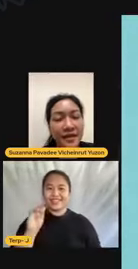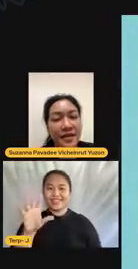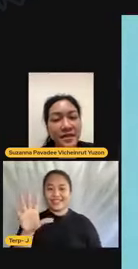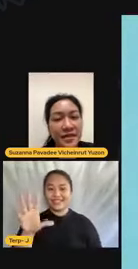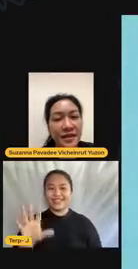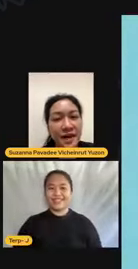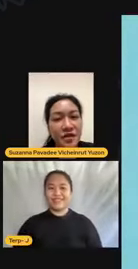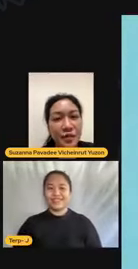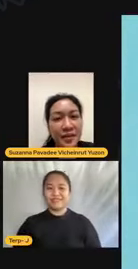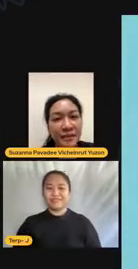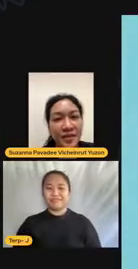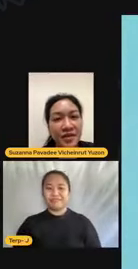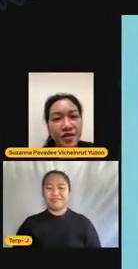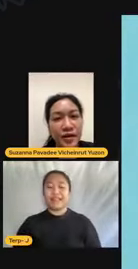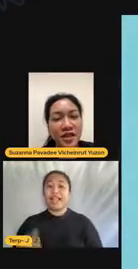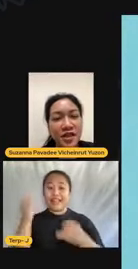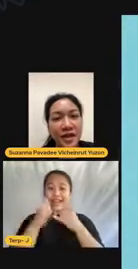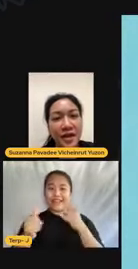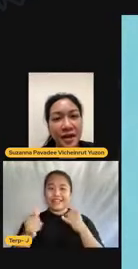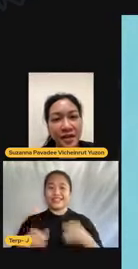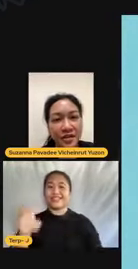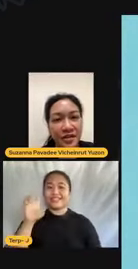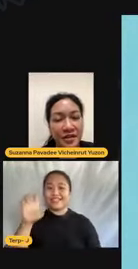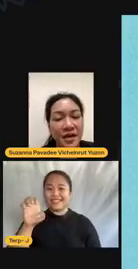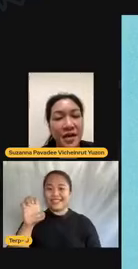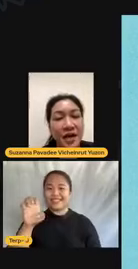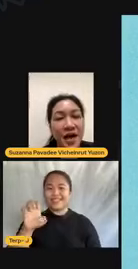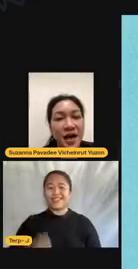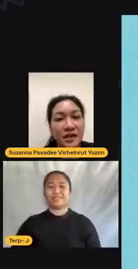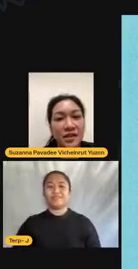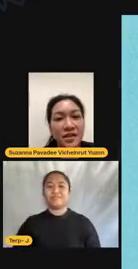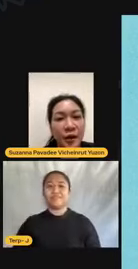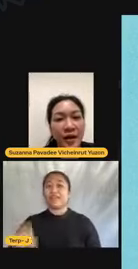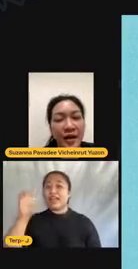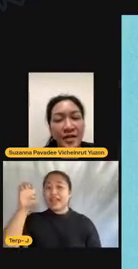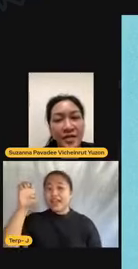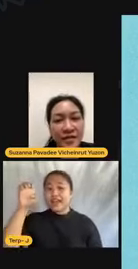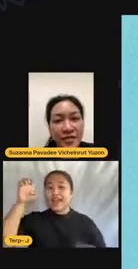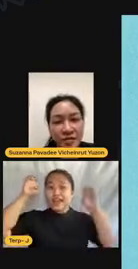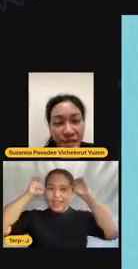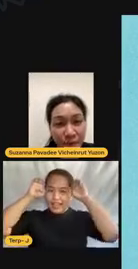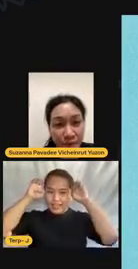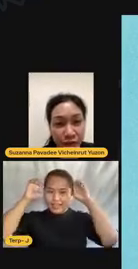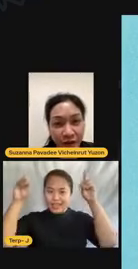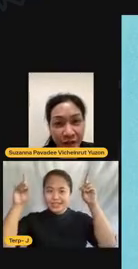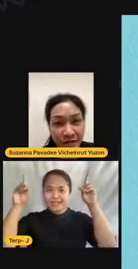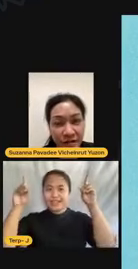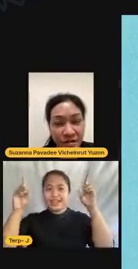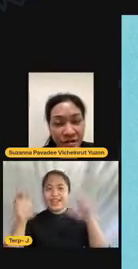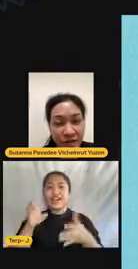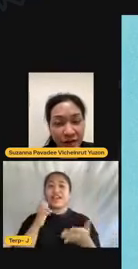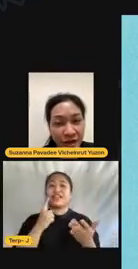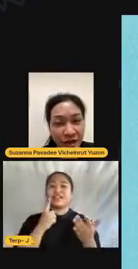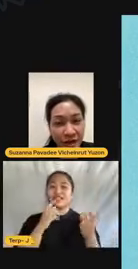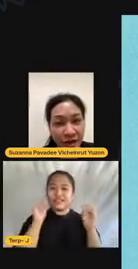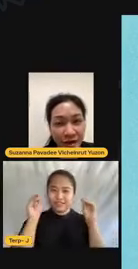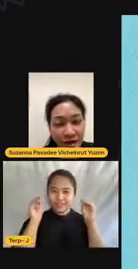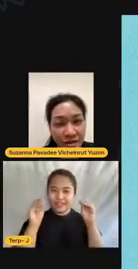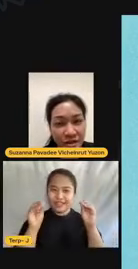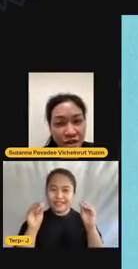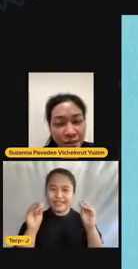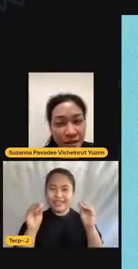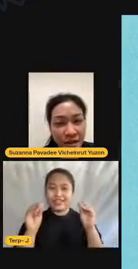E, I think this is the last one, is to educate others. So as I said, if you see in the picture here, this is every